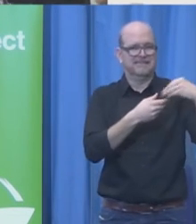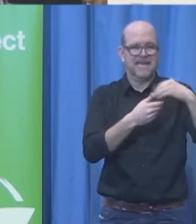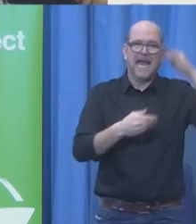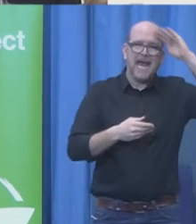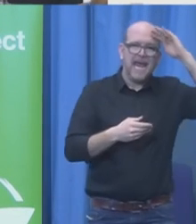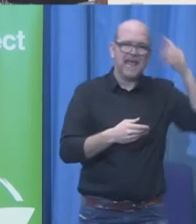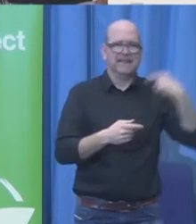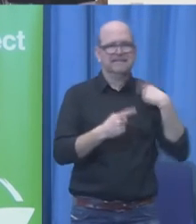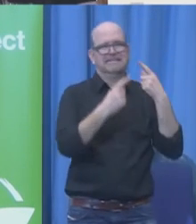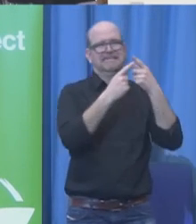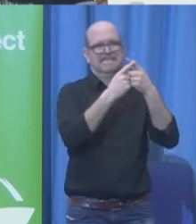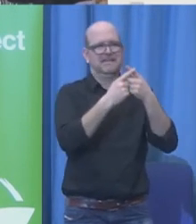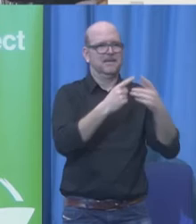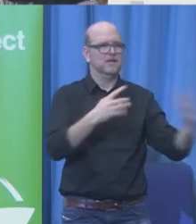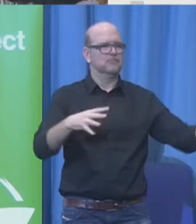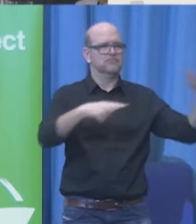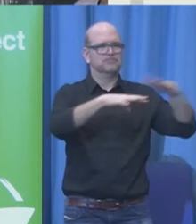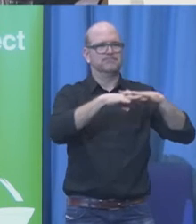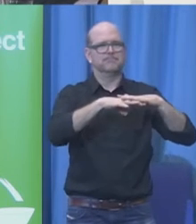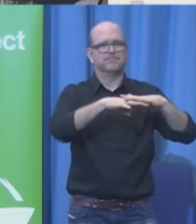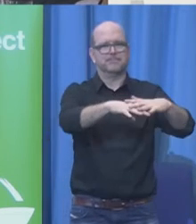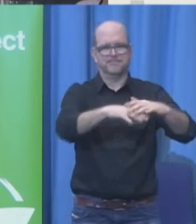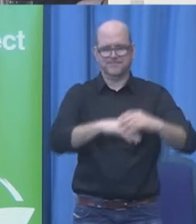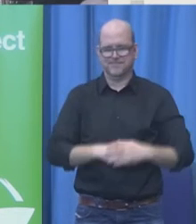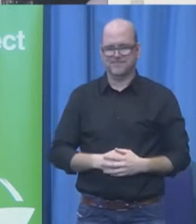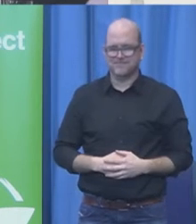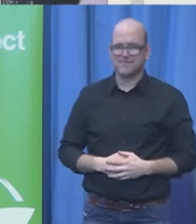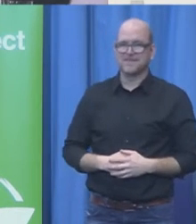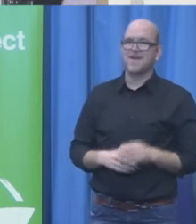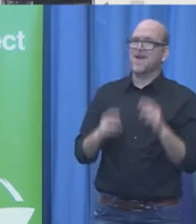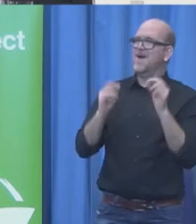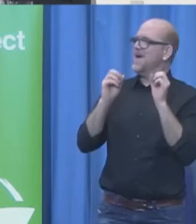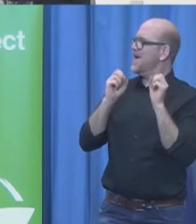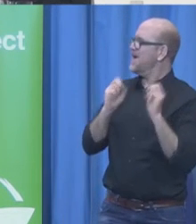Thank you very much. So another step to do.